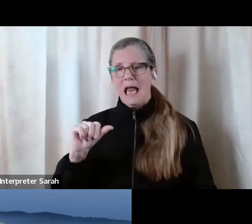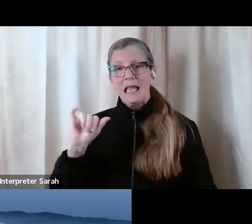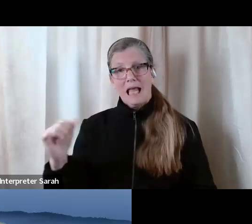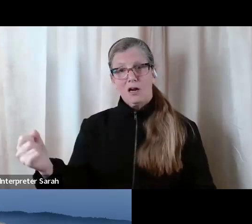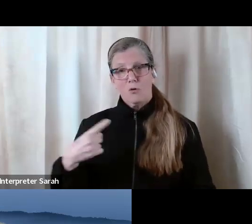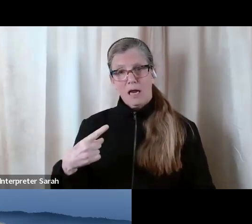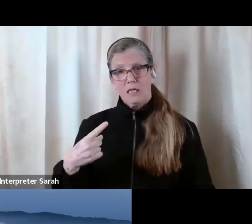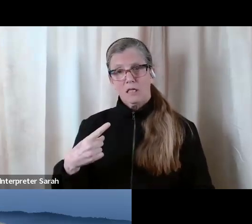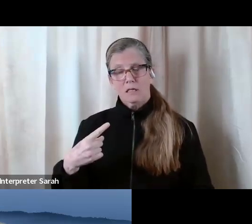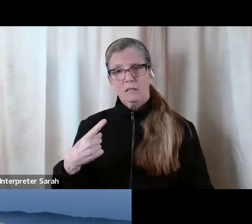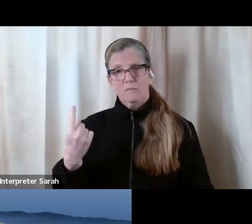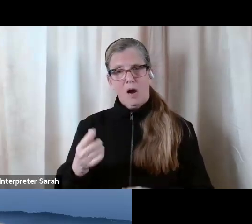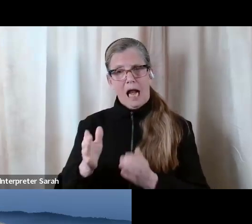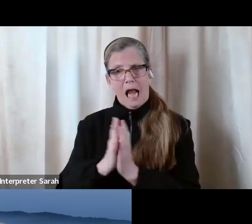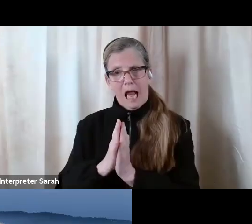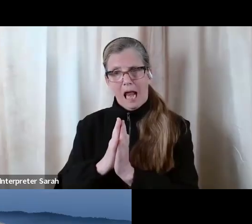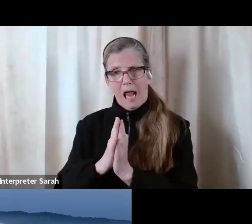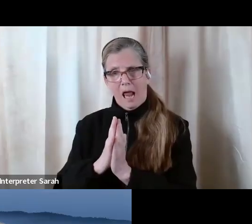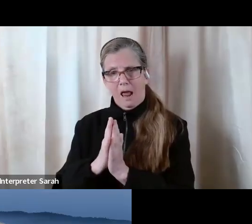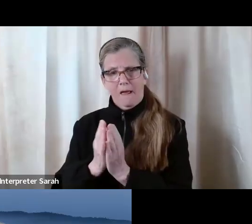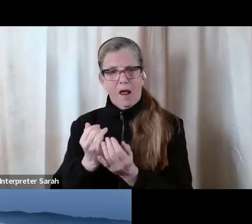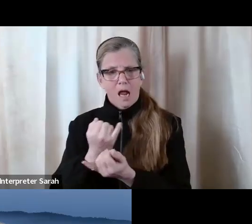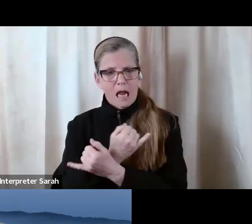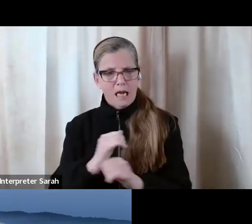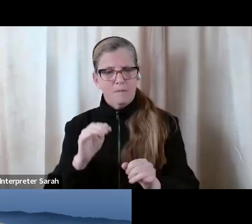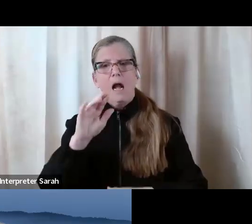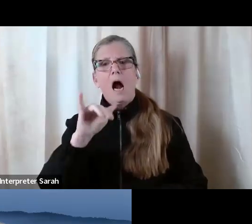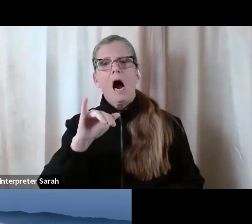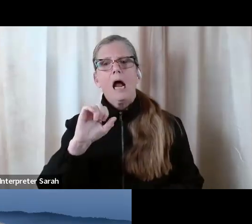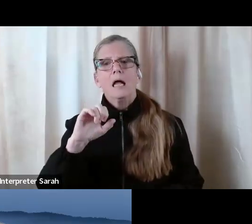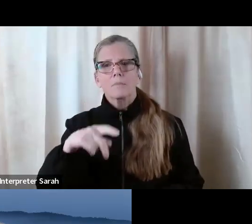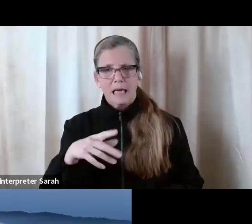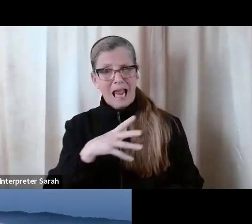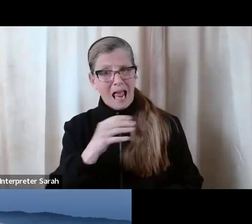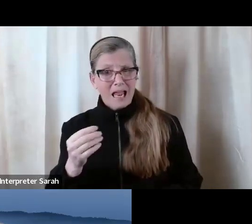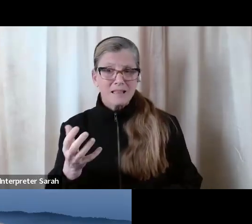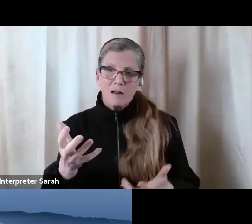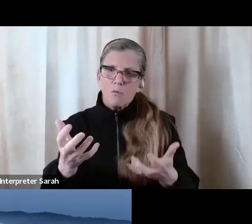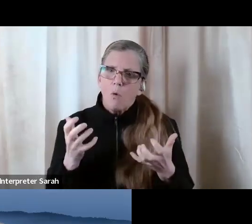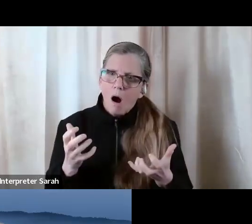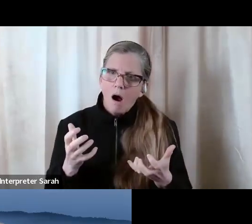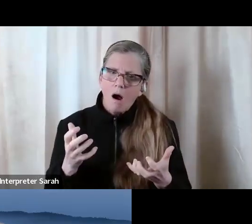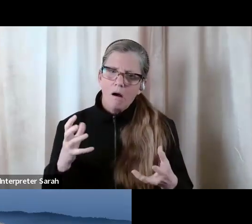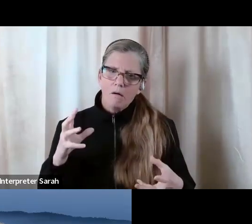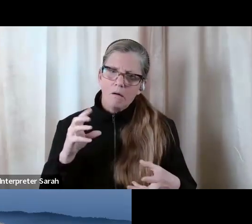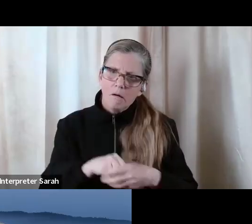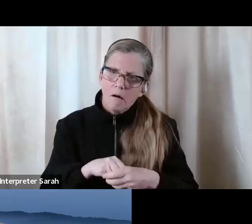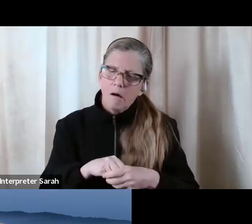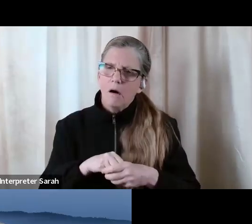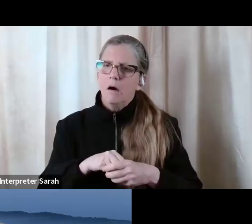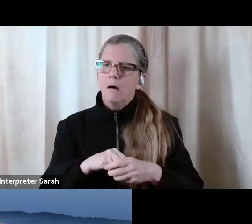they're an independent ISP and they would love to participate in the